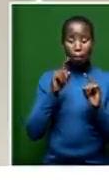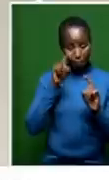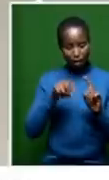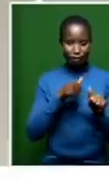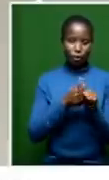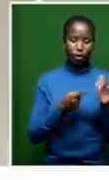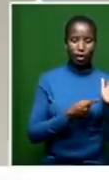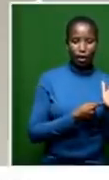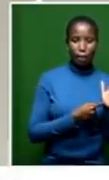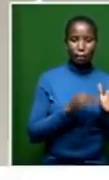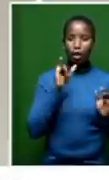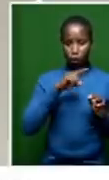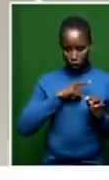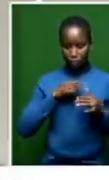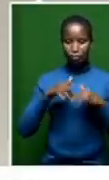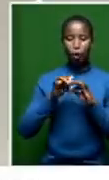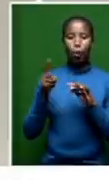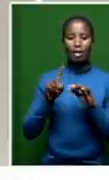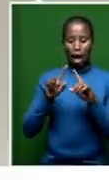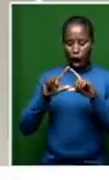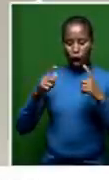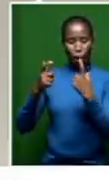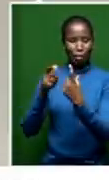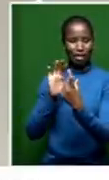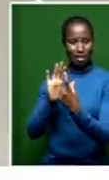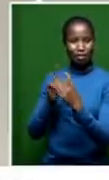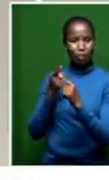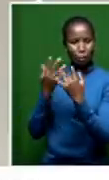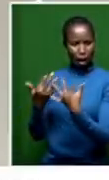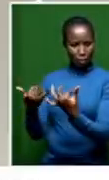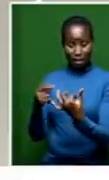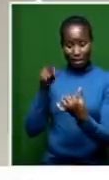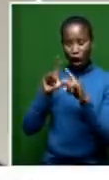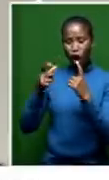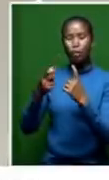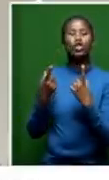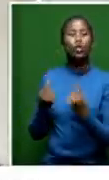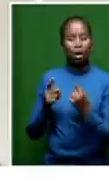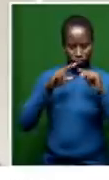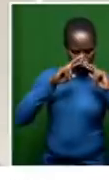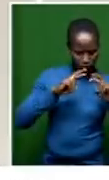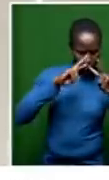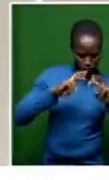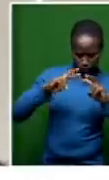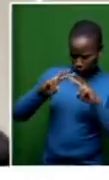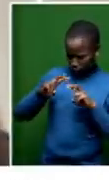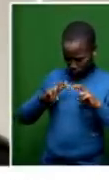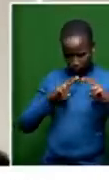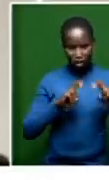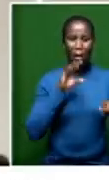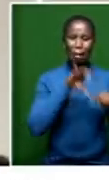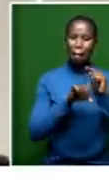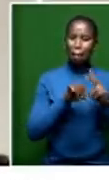would be a committee of Parliament that would investigate, make findings, and give kind of reasons. This is